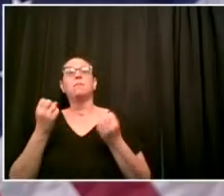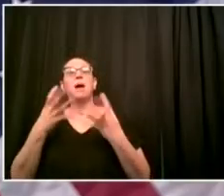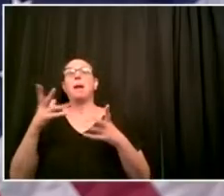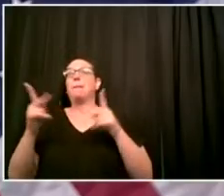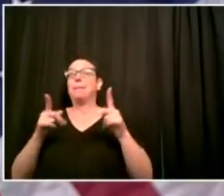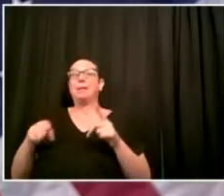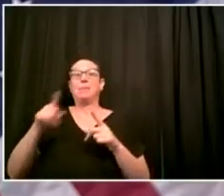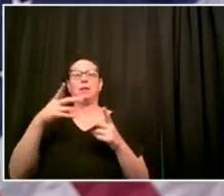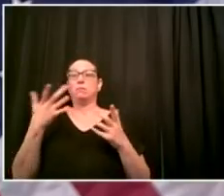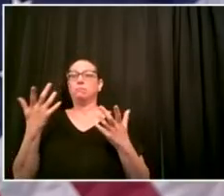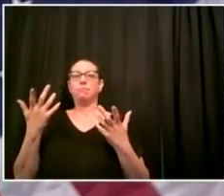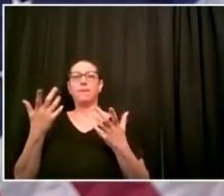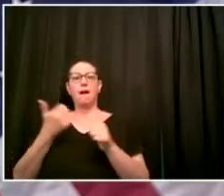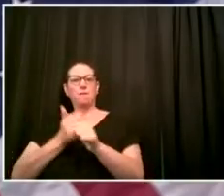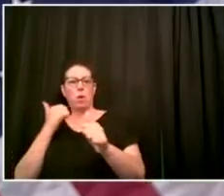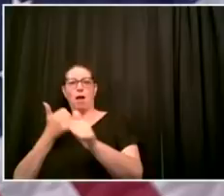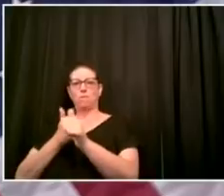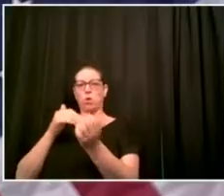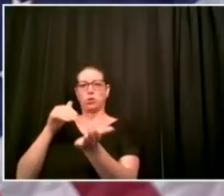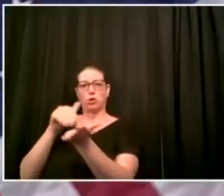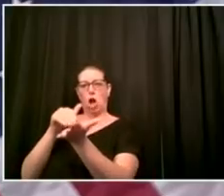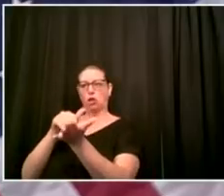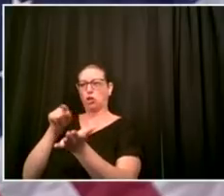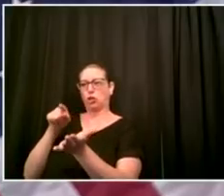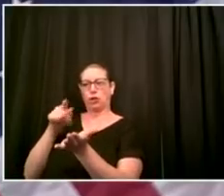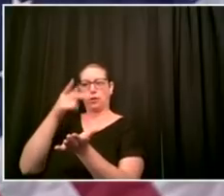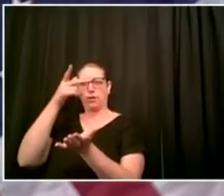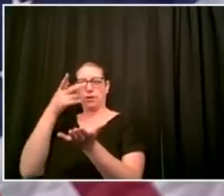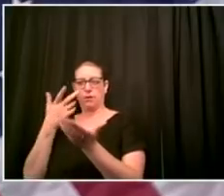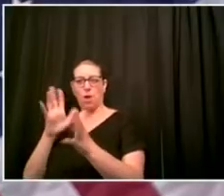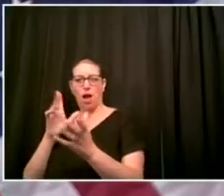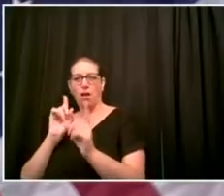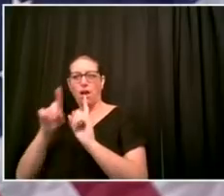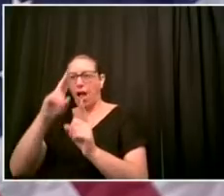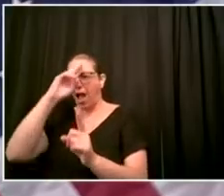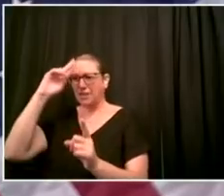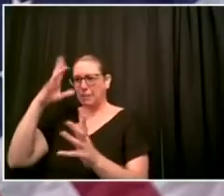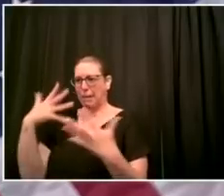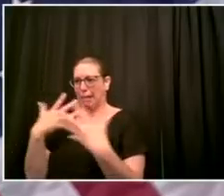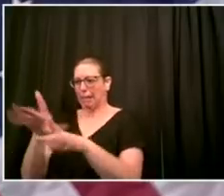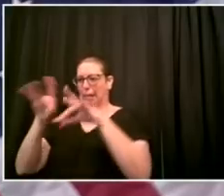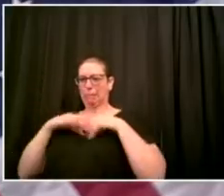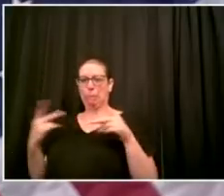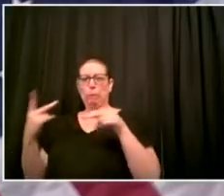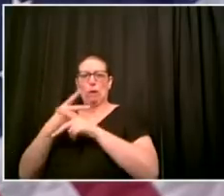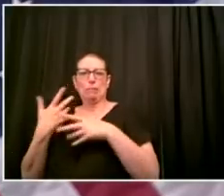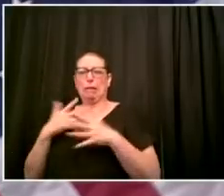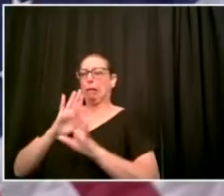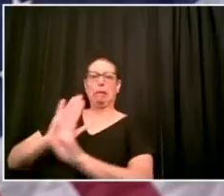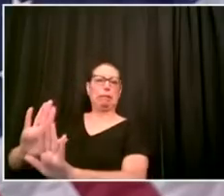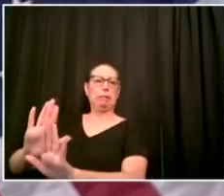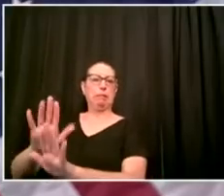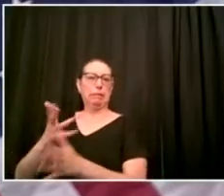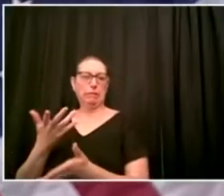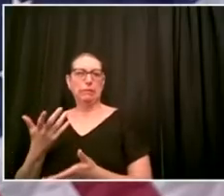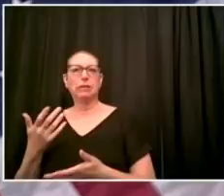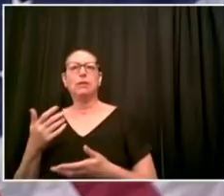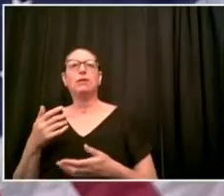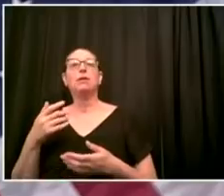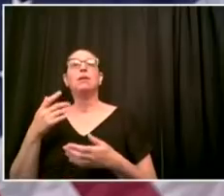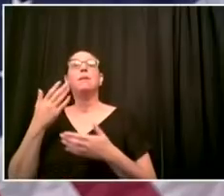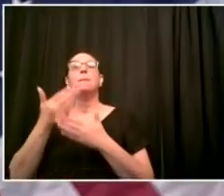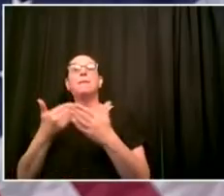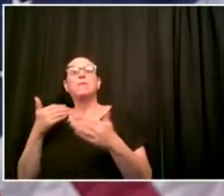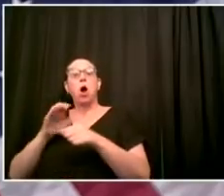it, because they were fearful because of their immigration status. There are huge issues here that have to be uncovered. We've tried to be really